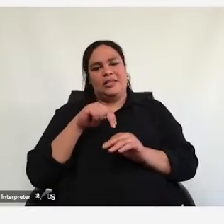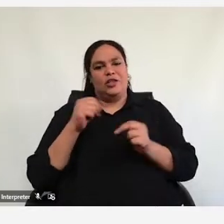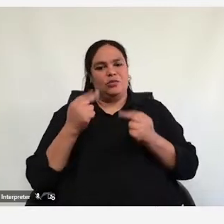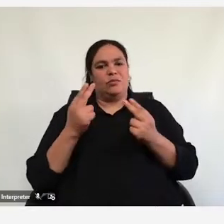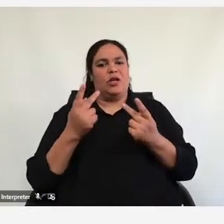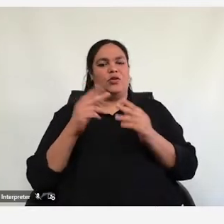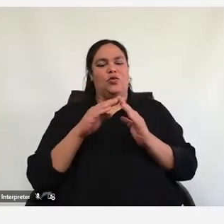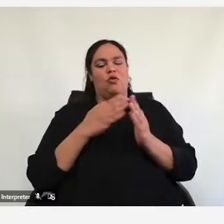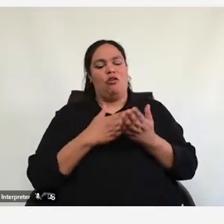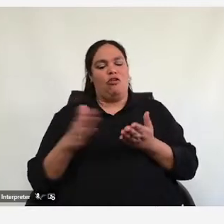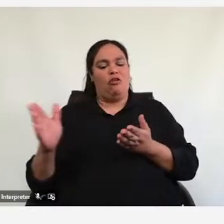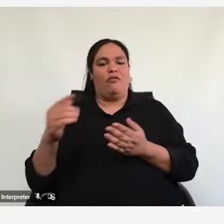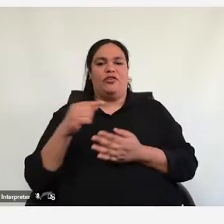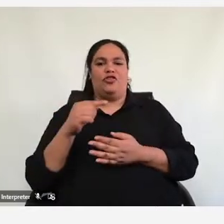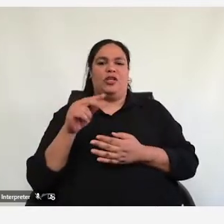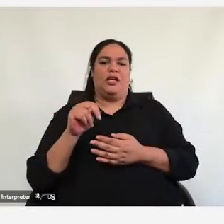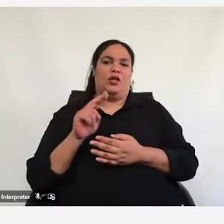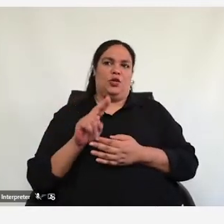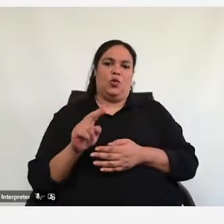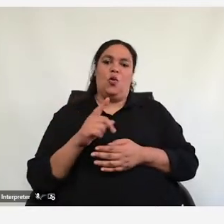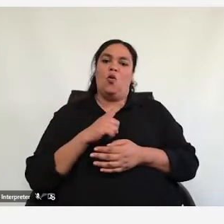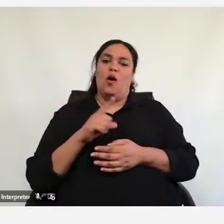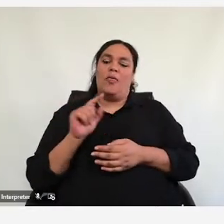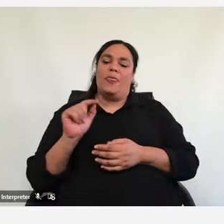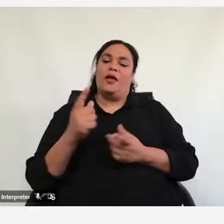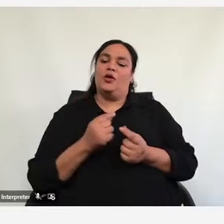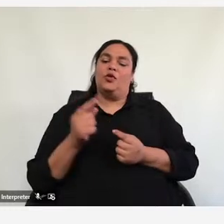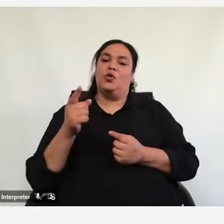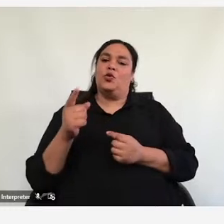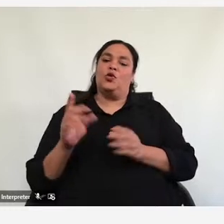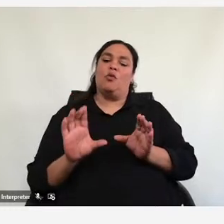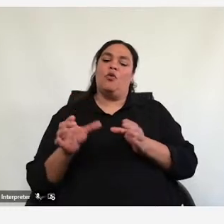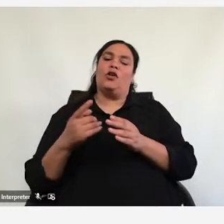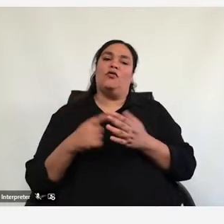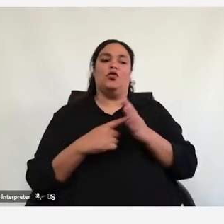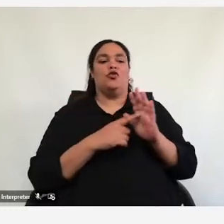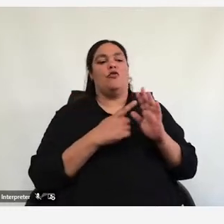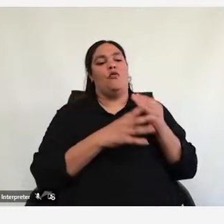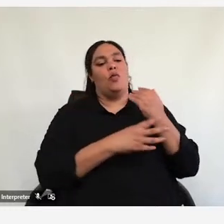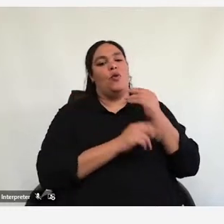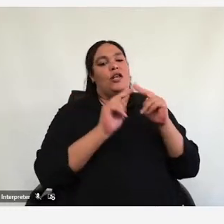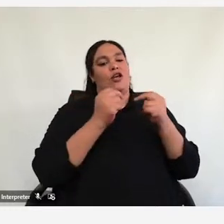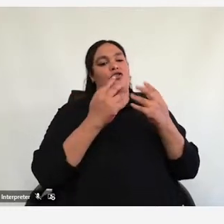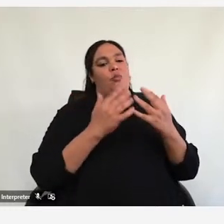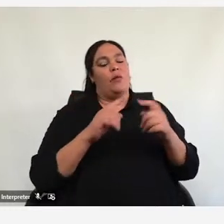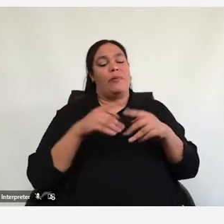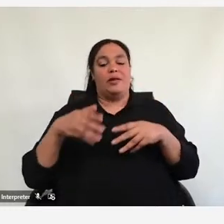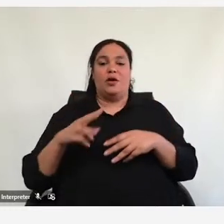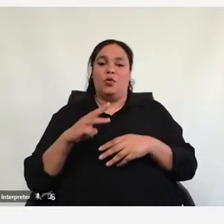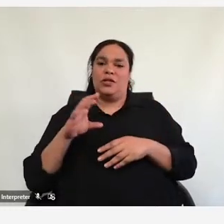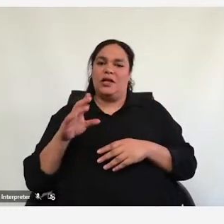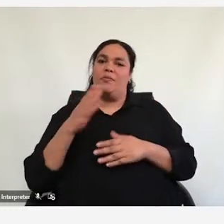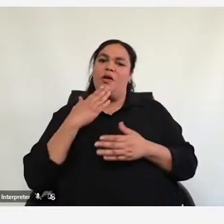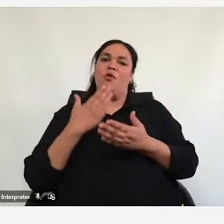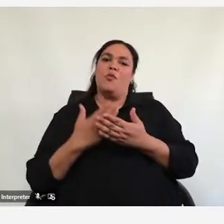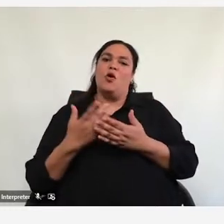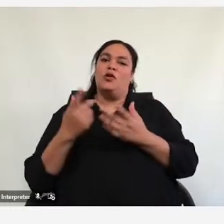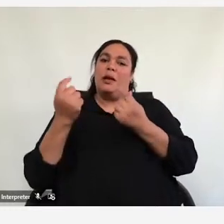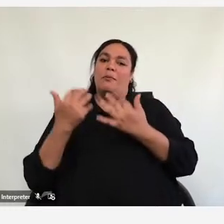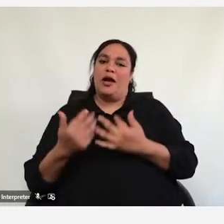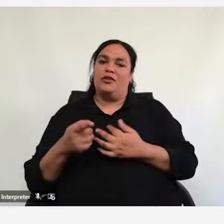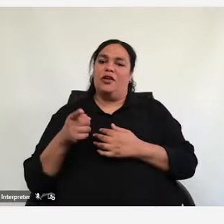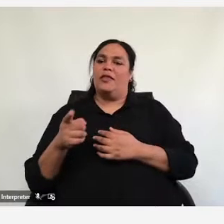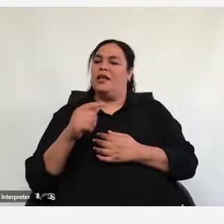stepping down out of the GNU. While they post as party for the poor at National Parliament, here in the Western Cape, they're proposing a budget that